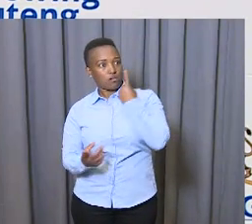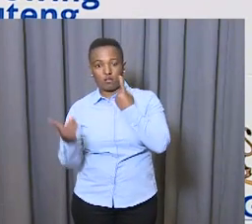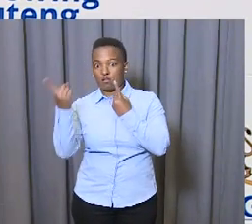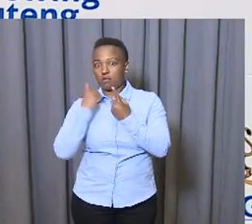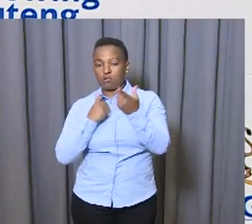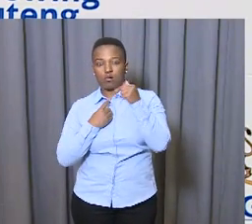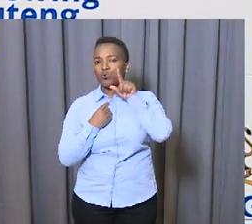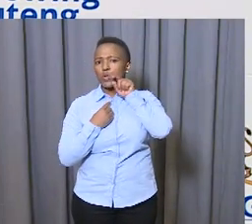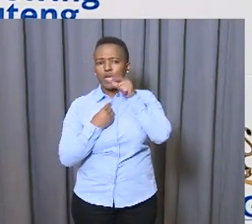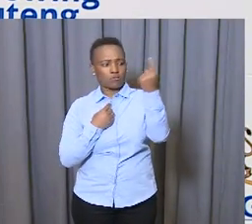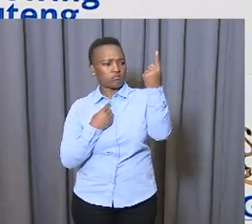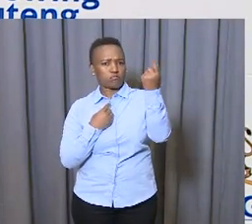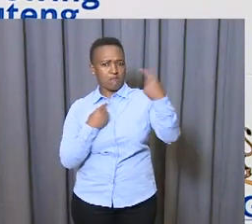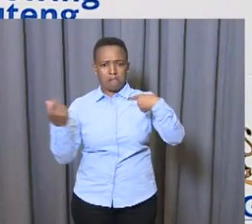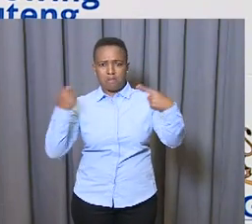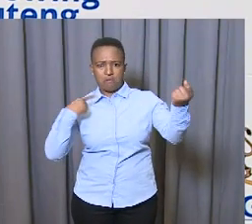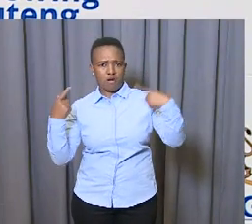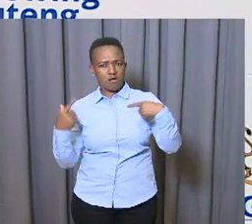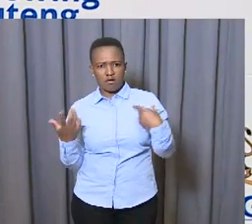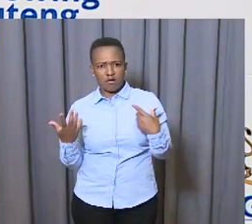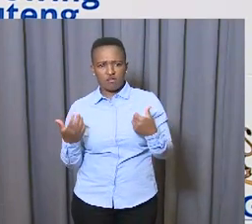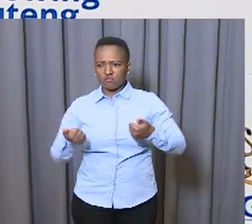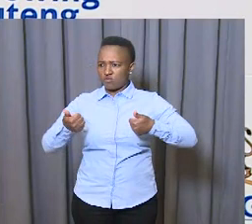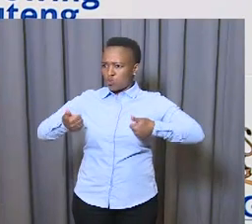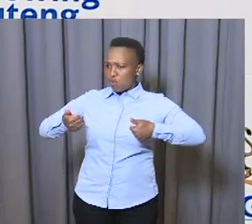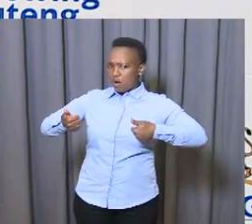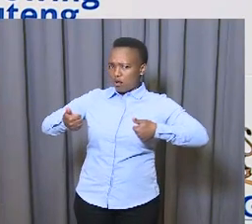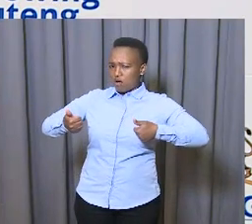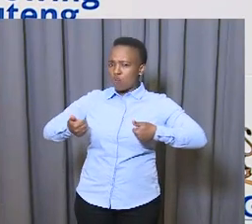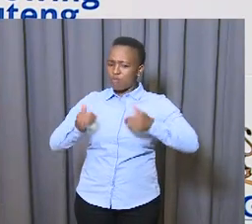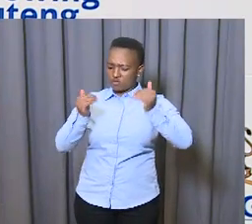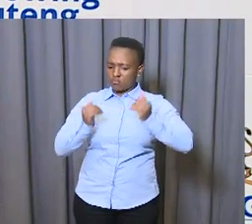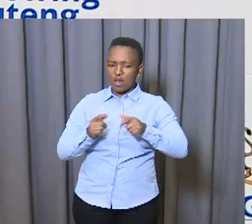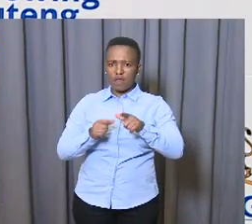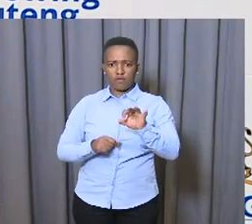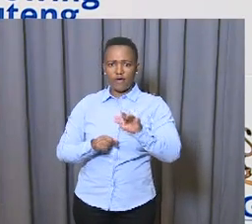Twitter, but we seem to be doing well, Premier. Why don't we go to level 3?